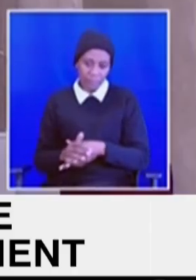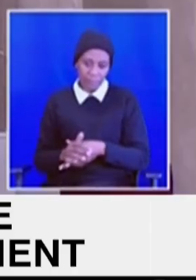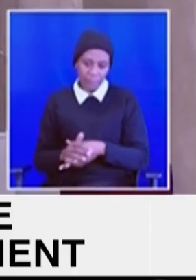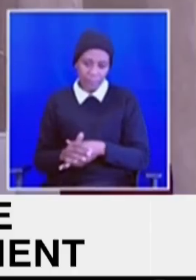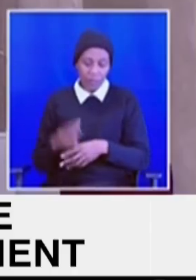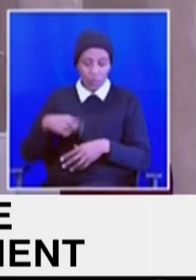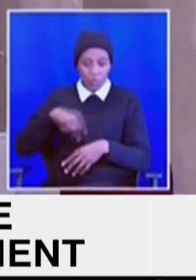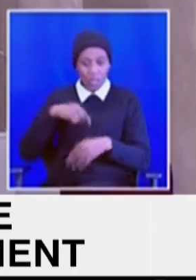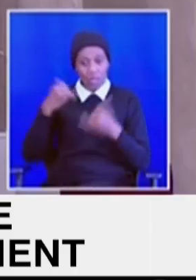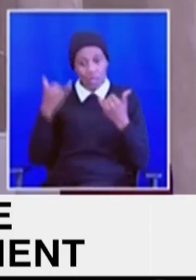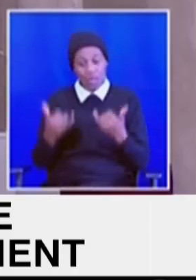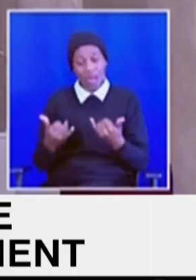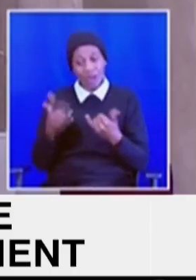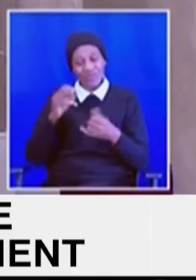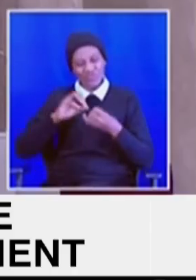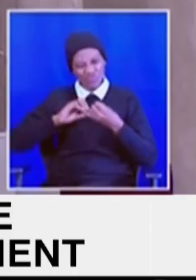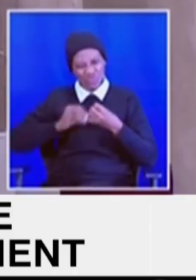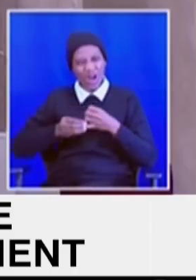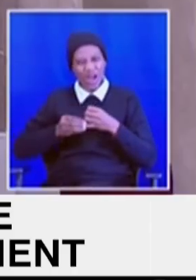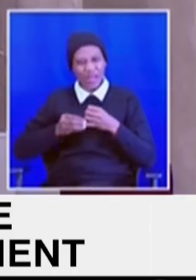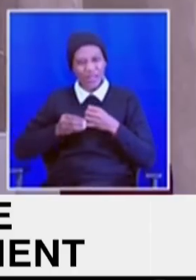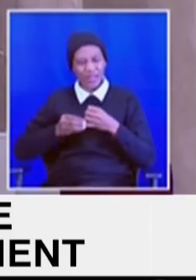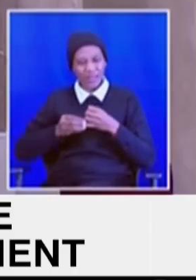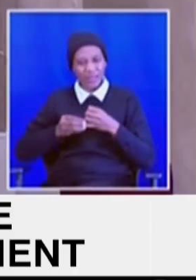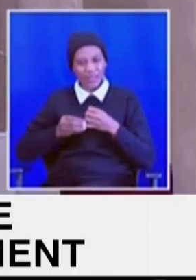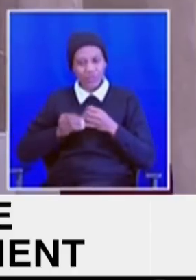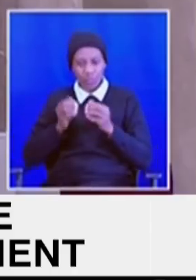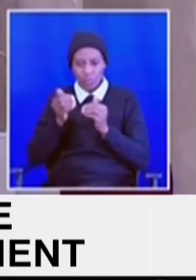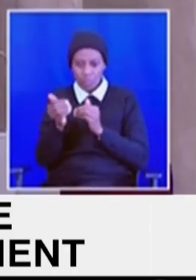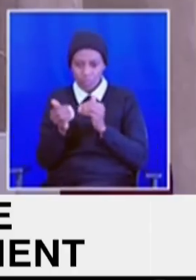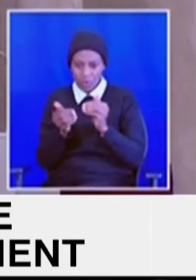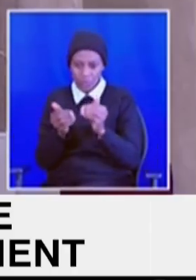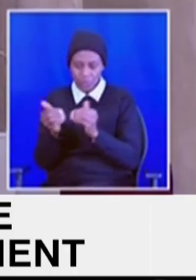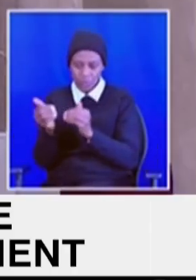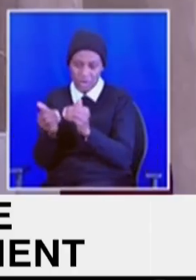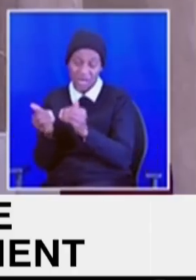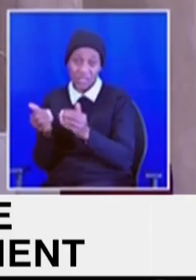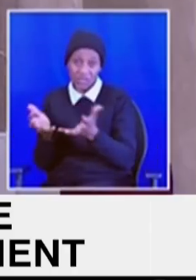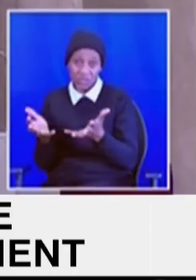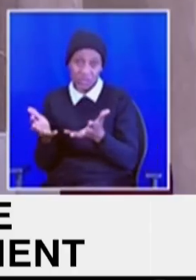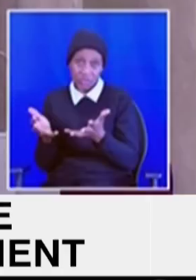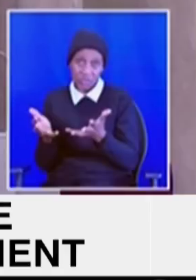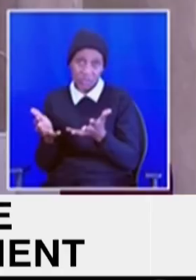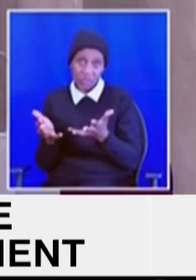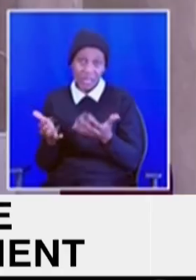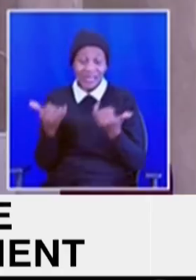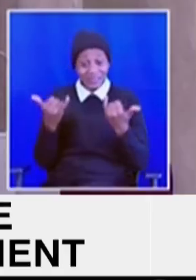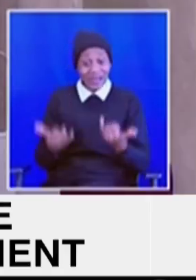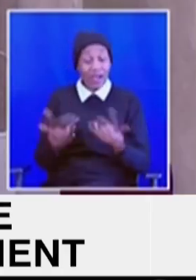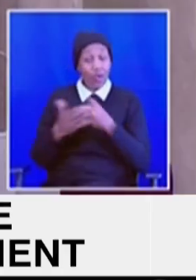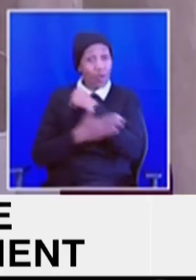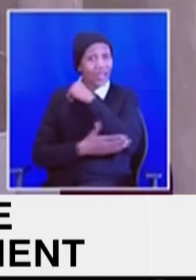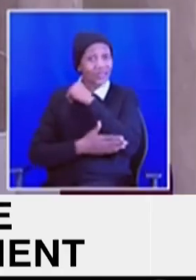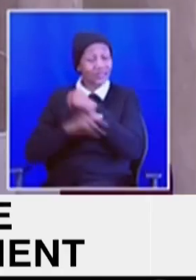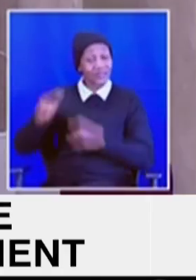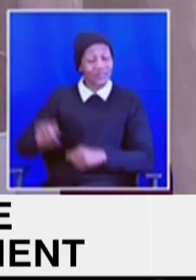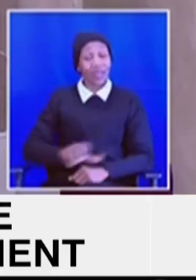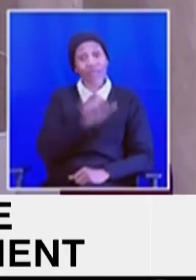must fix the way coalitions are set up, because we are in an era in South Africa where